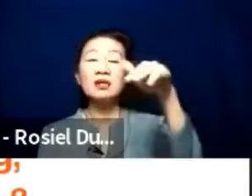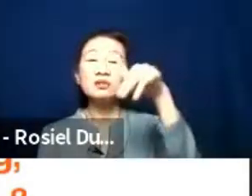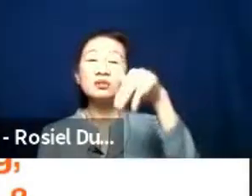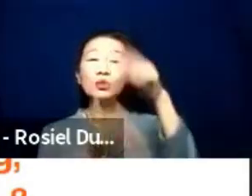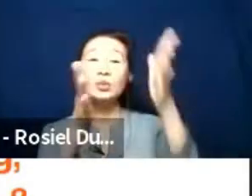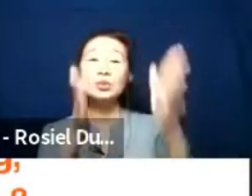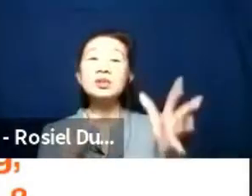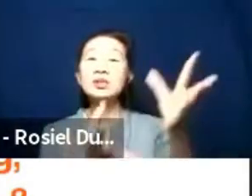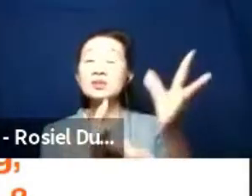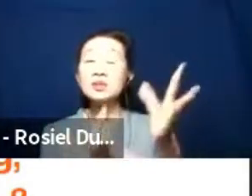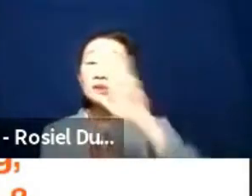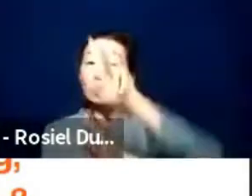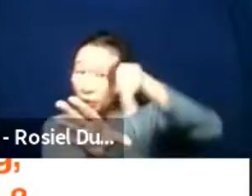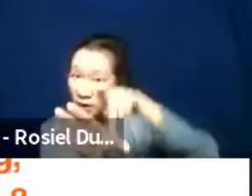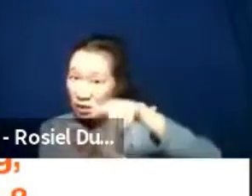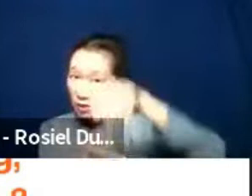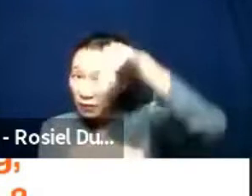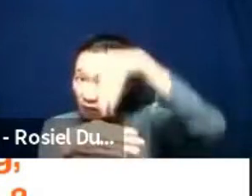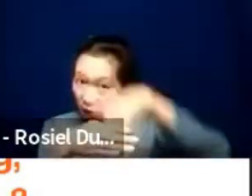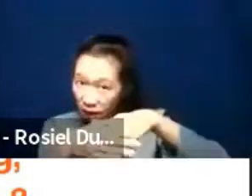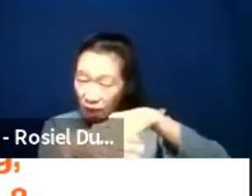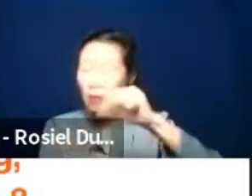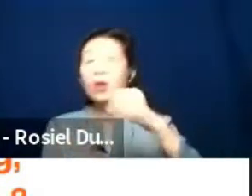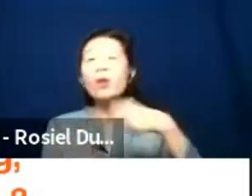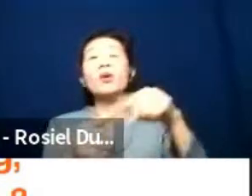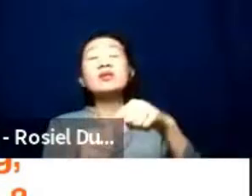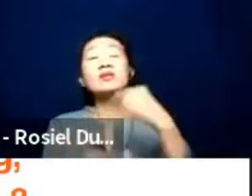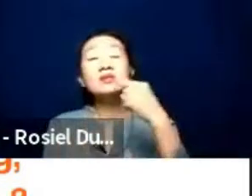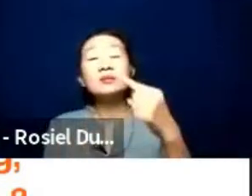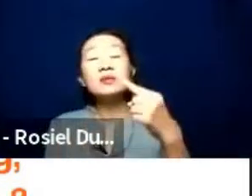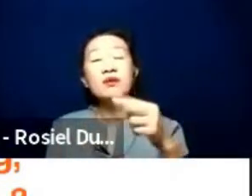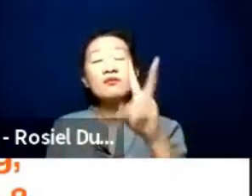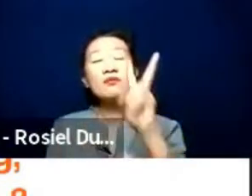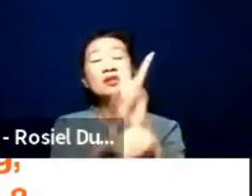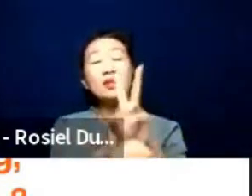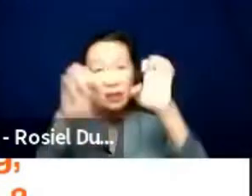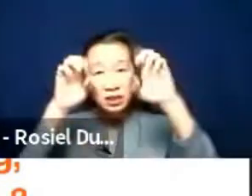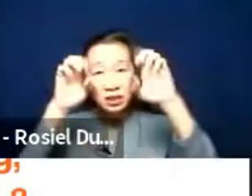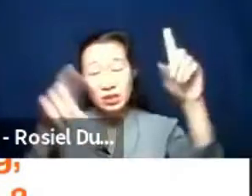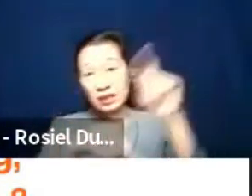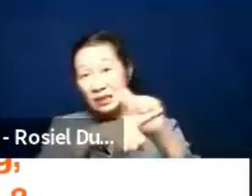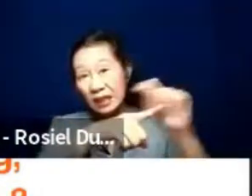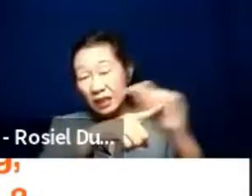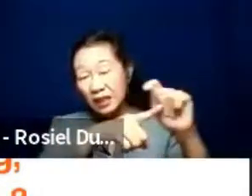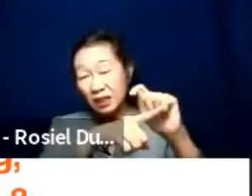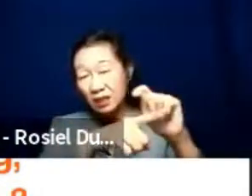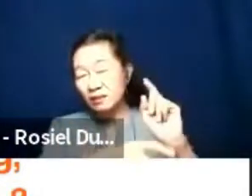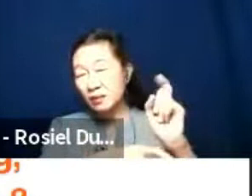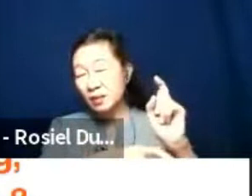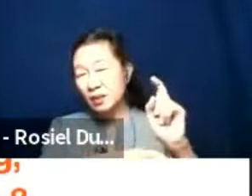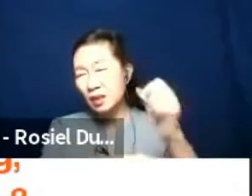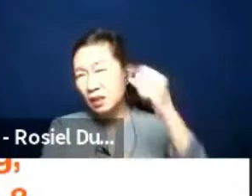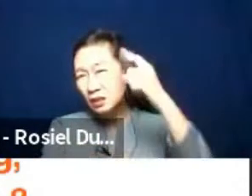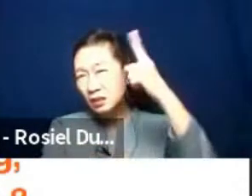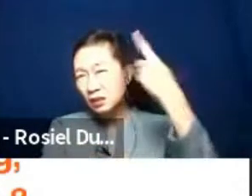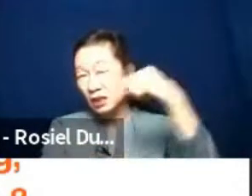to participate in. So, pag sinabi natin vocational education and training, automatic, ang